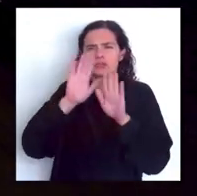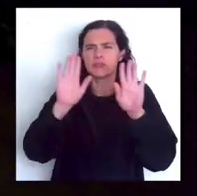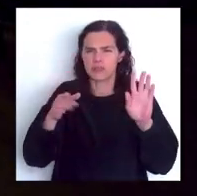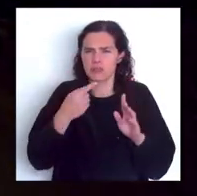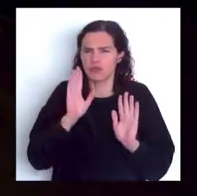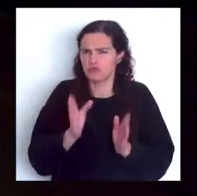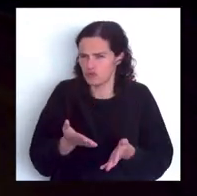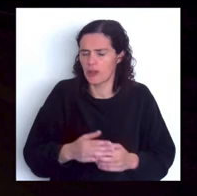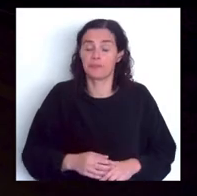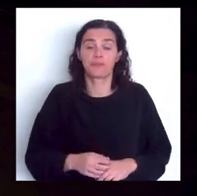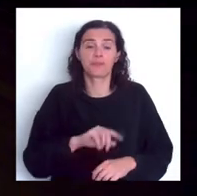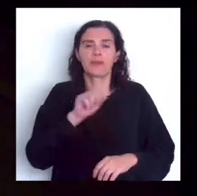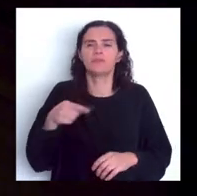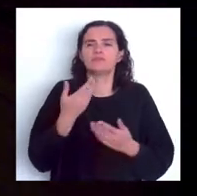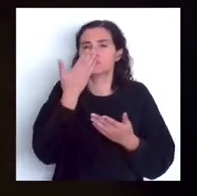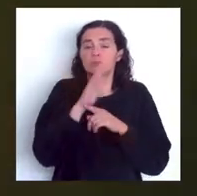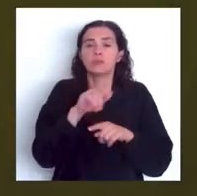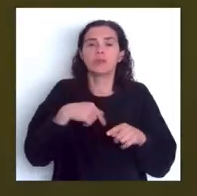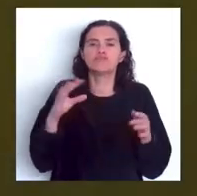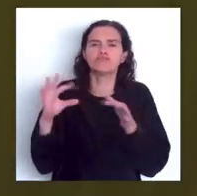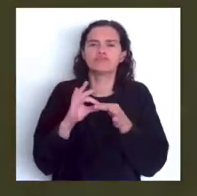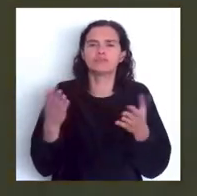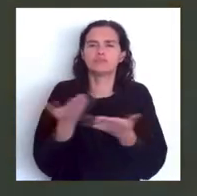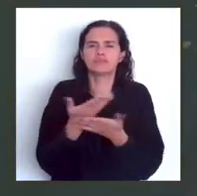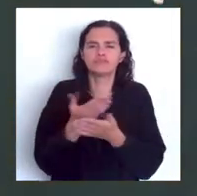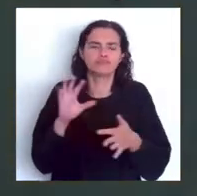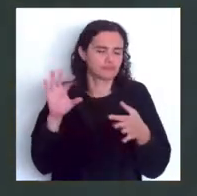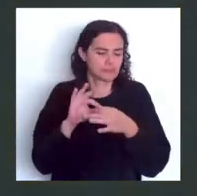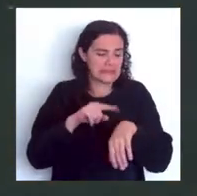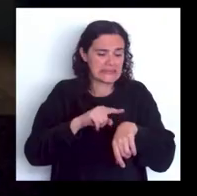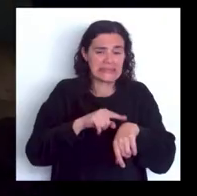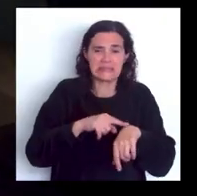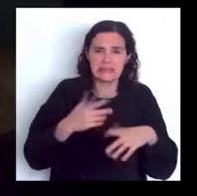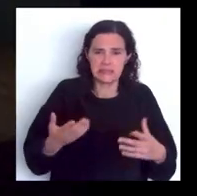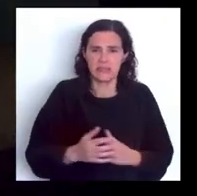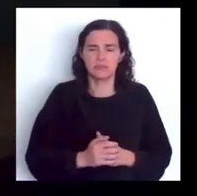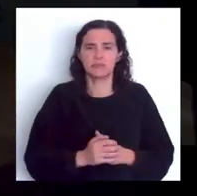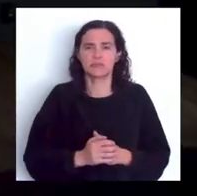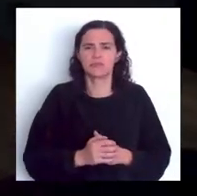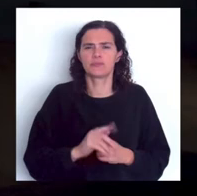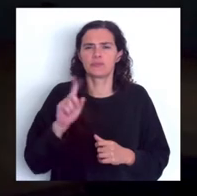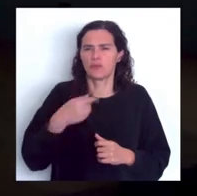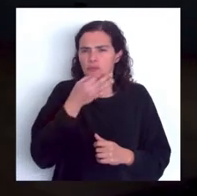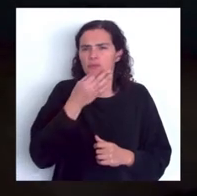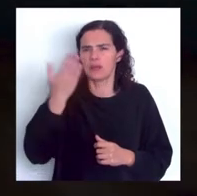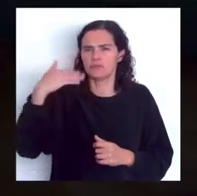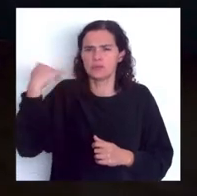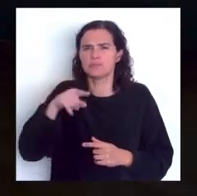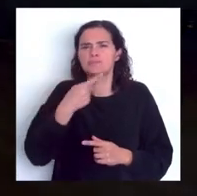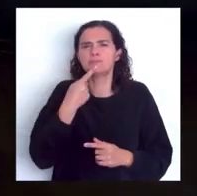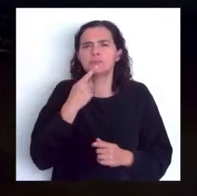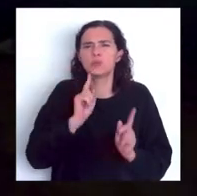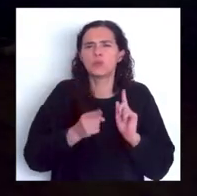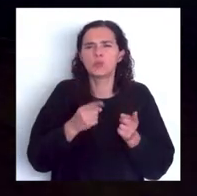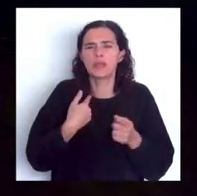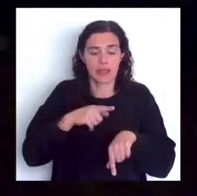the exhibition. For instance, you will this relationship to time that we talked